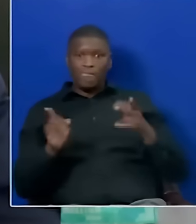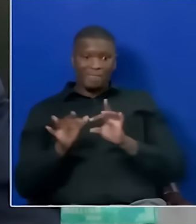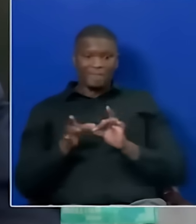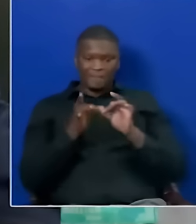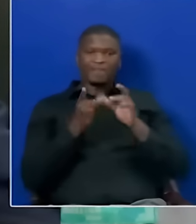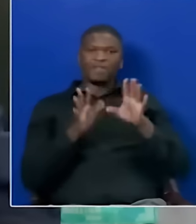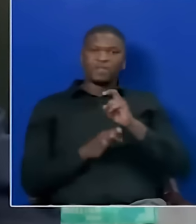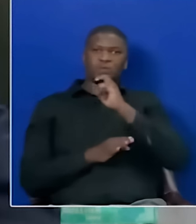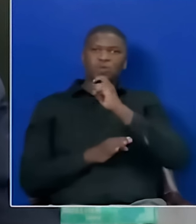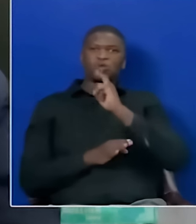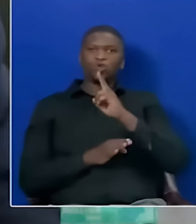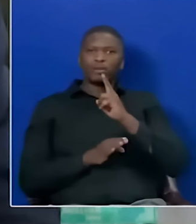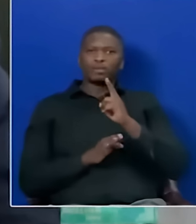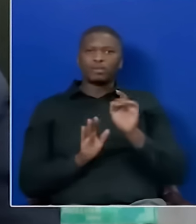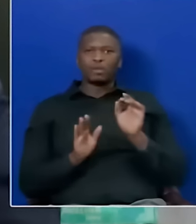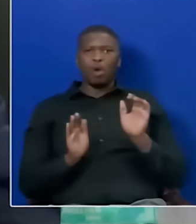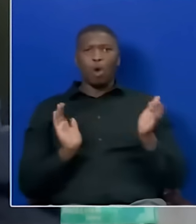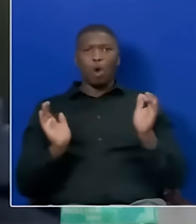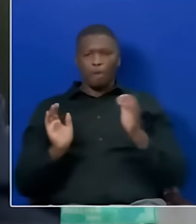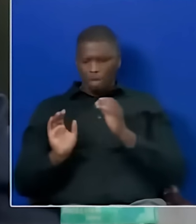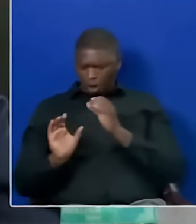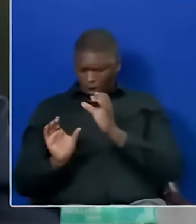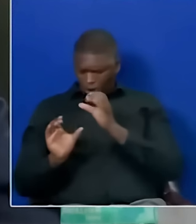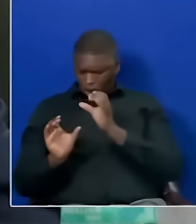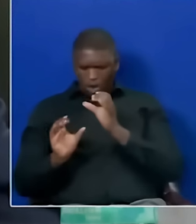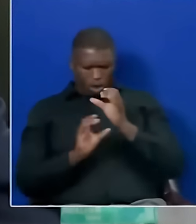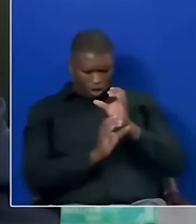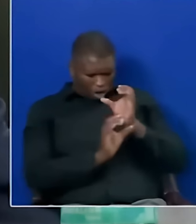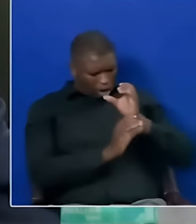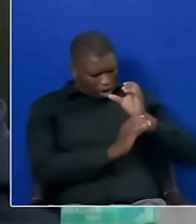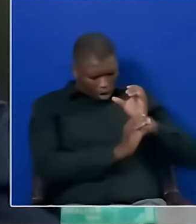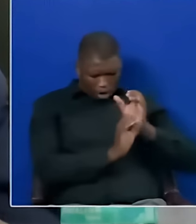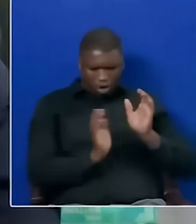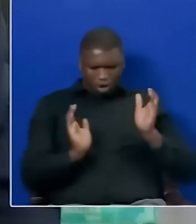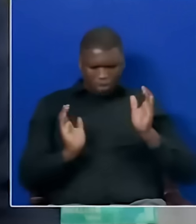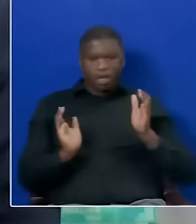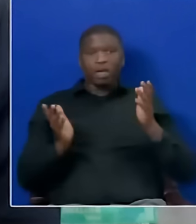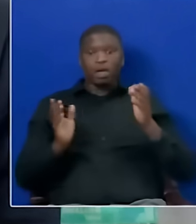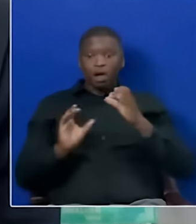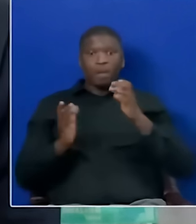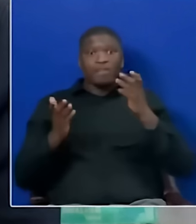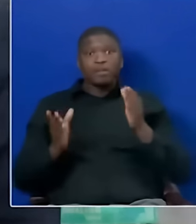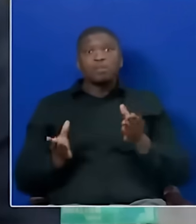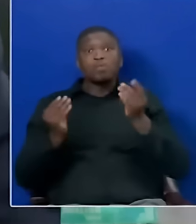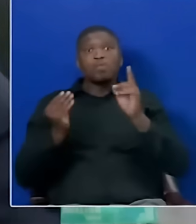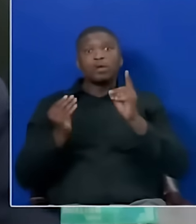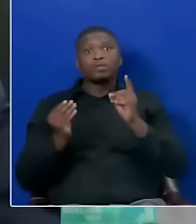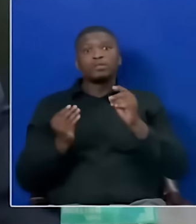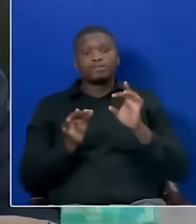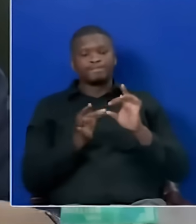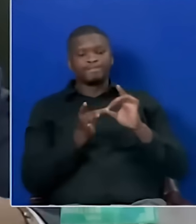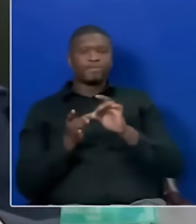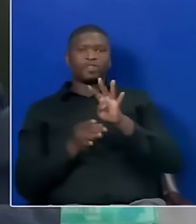microscope, and found, I'm going back to that 4.9. If you go to the statement and check the